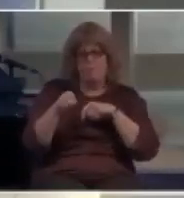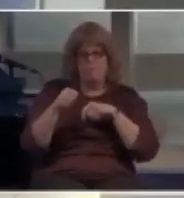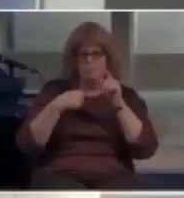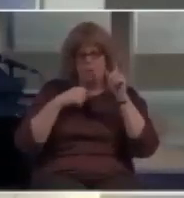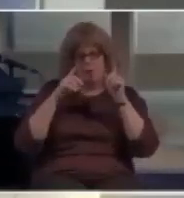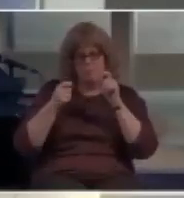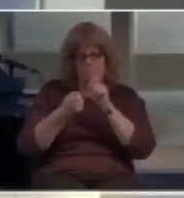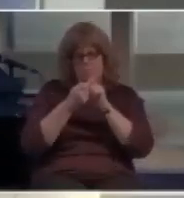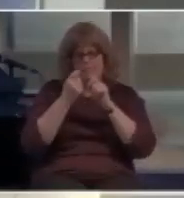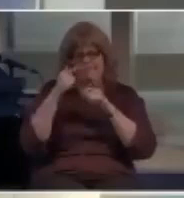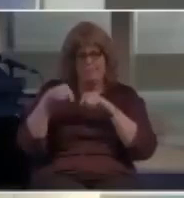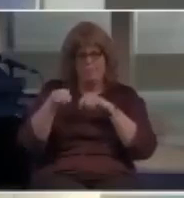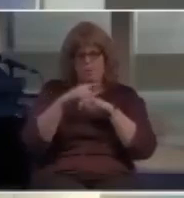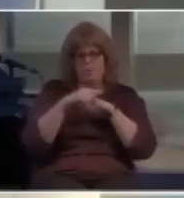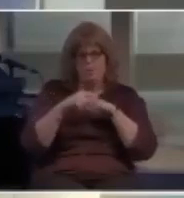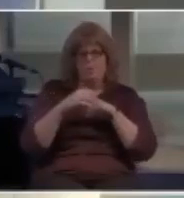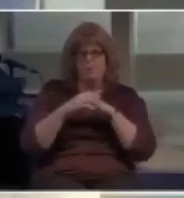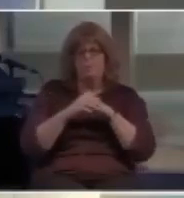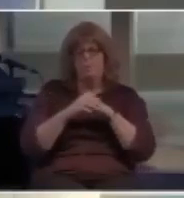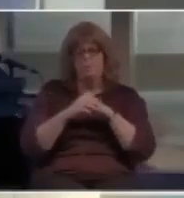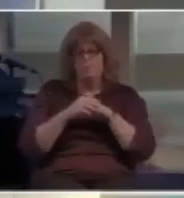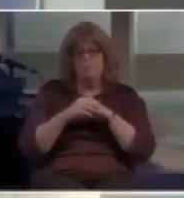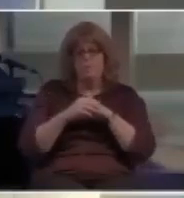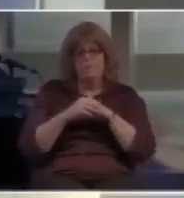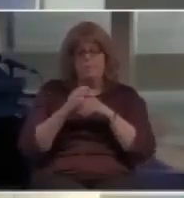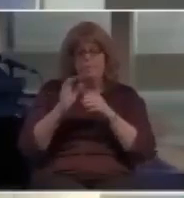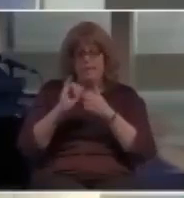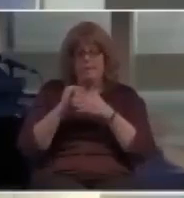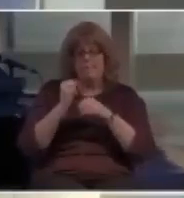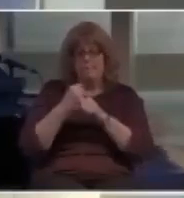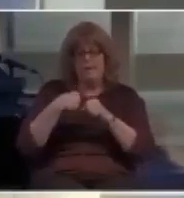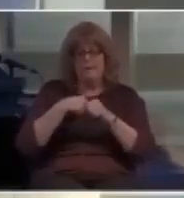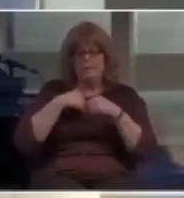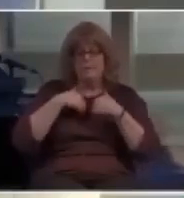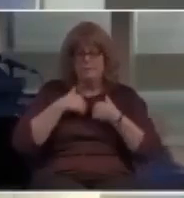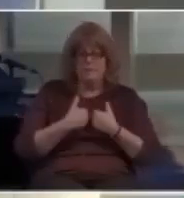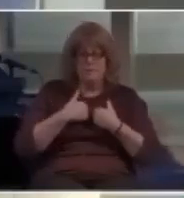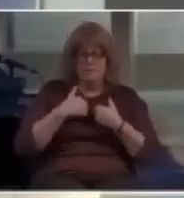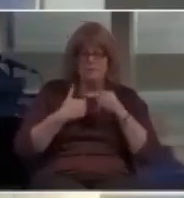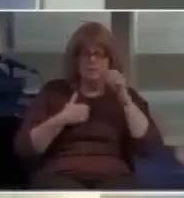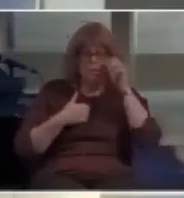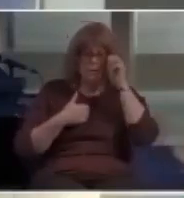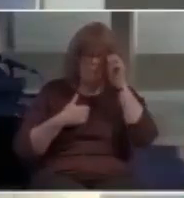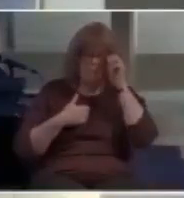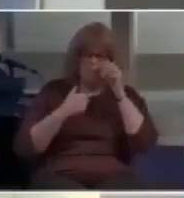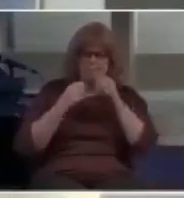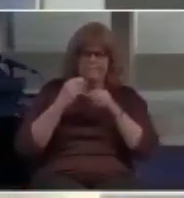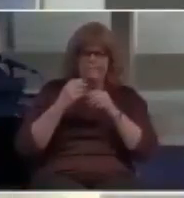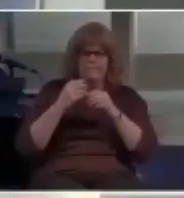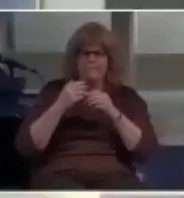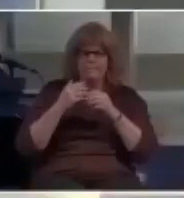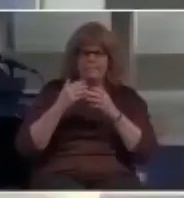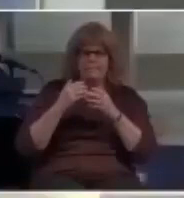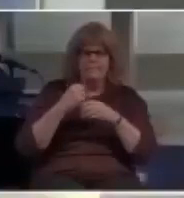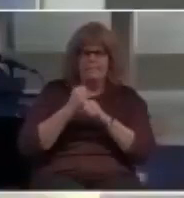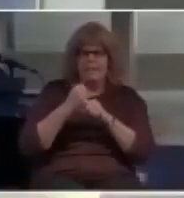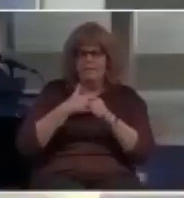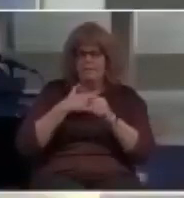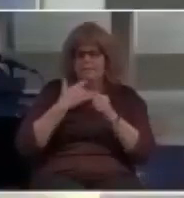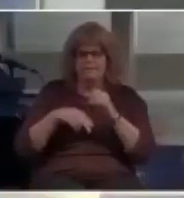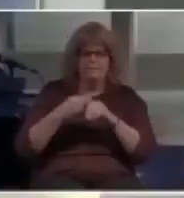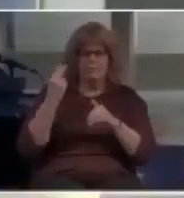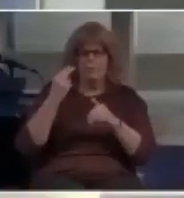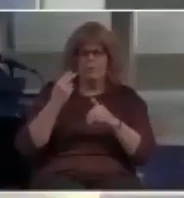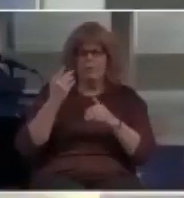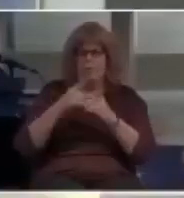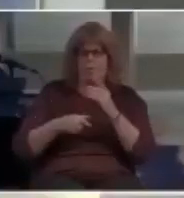vindication is sure. Because isn't that what wears us down, what wears us out, that kind of tempts us to quit? It's like,